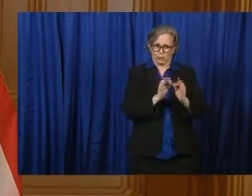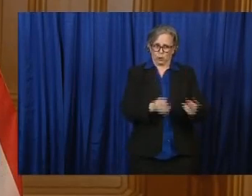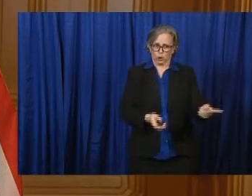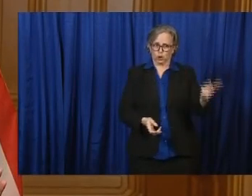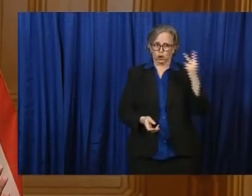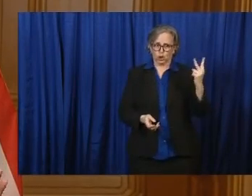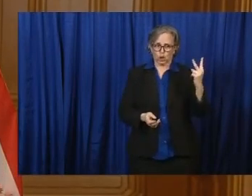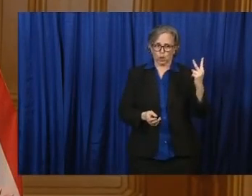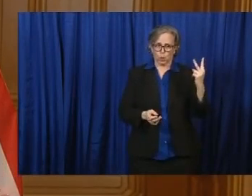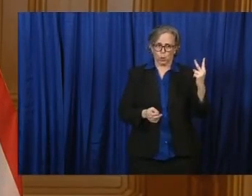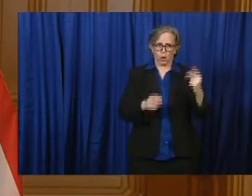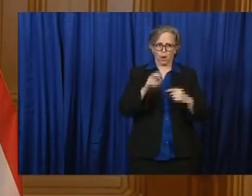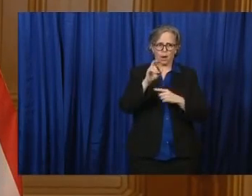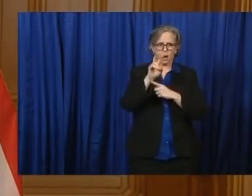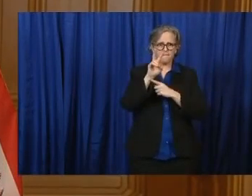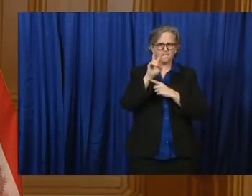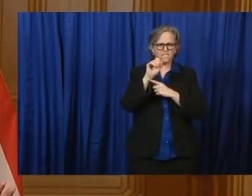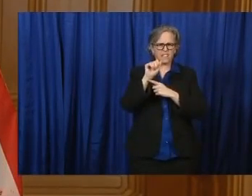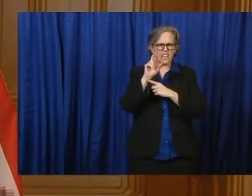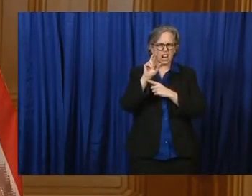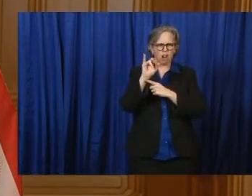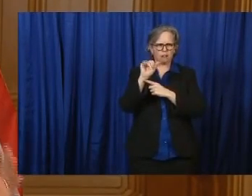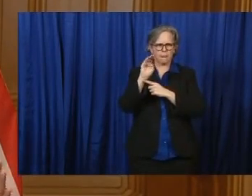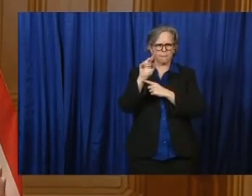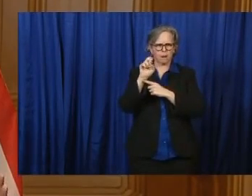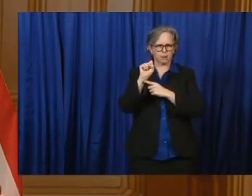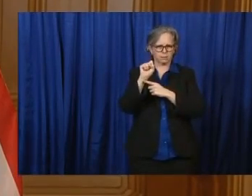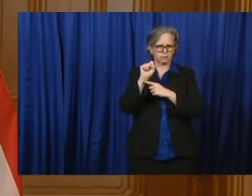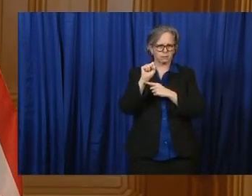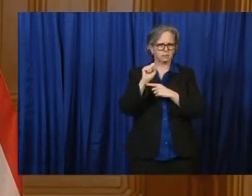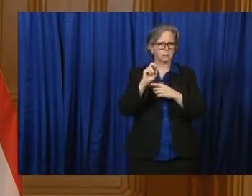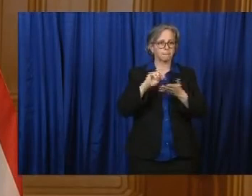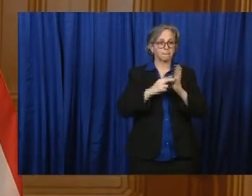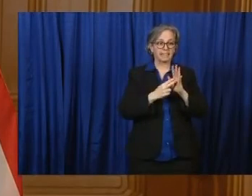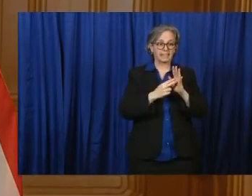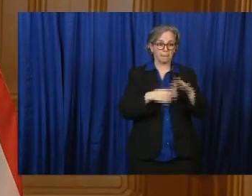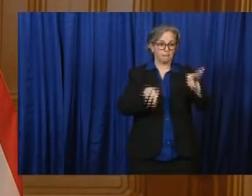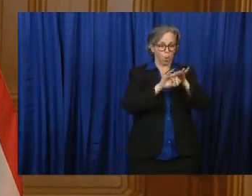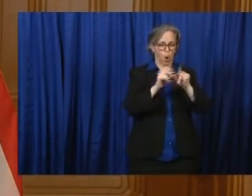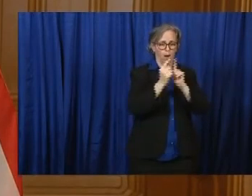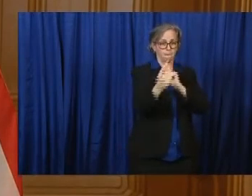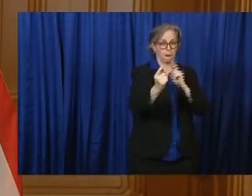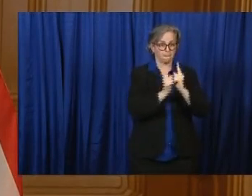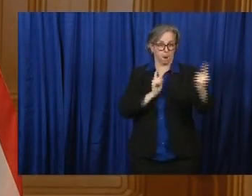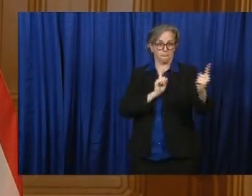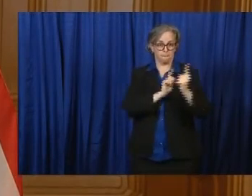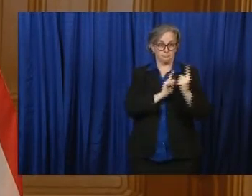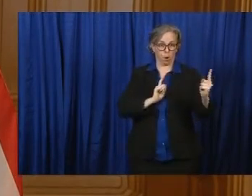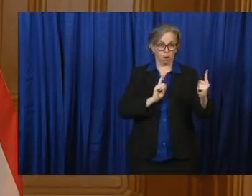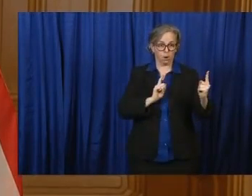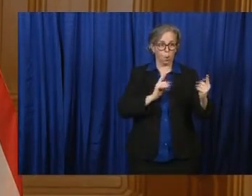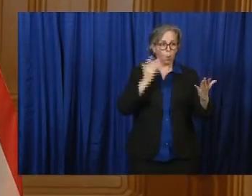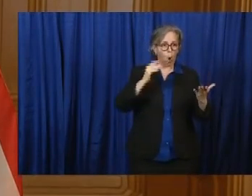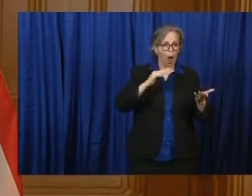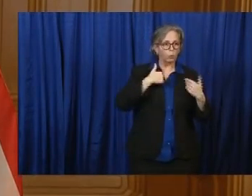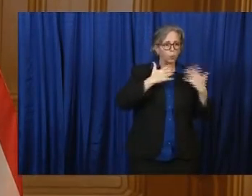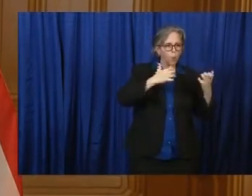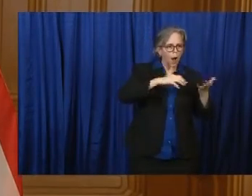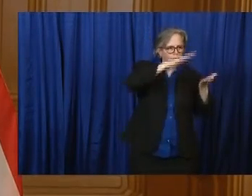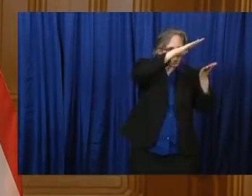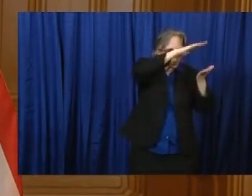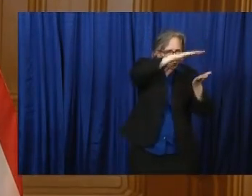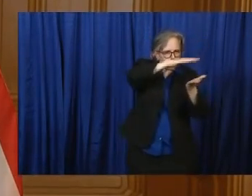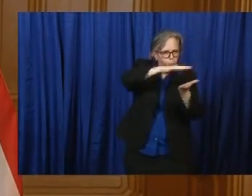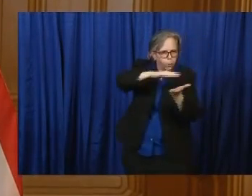us slowing this coronavirus down by distancing from others. The other is it's a race